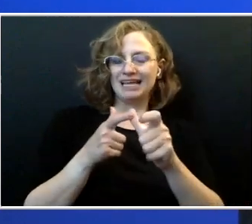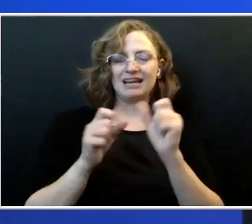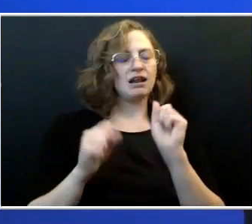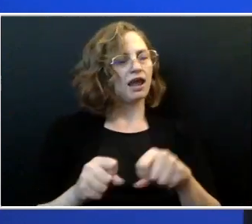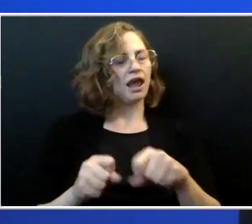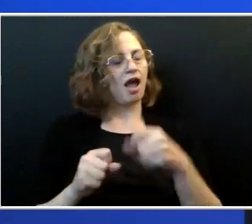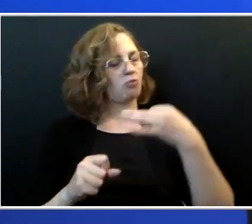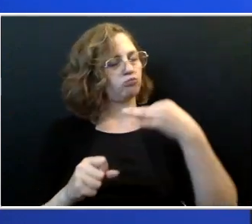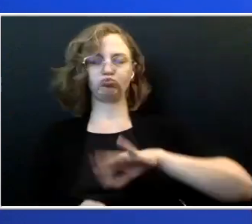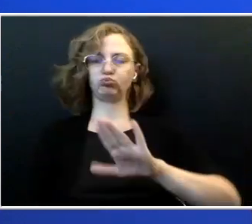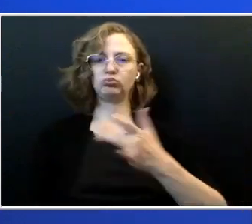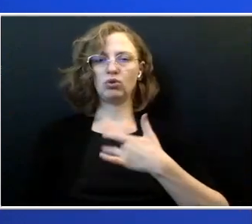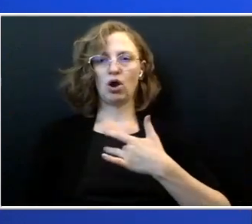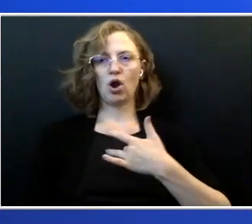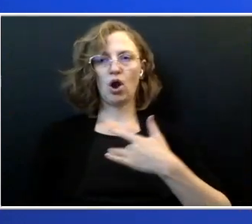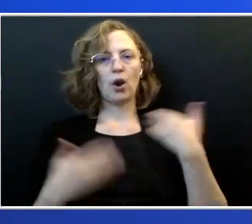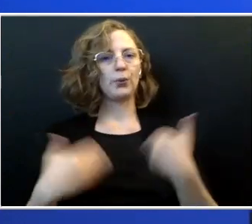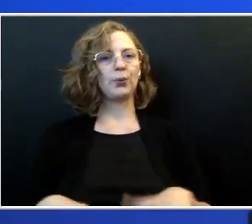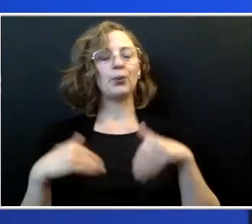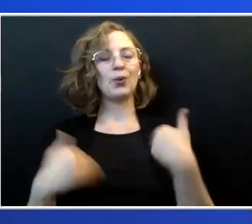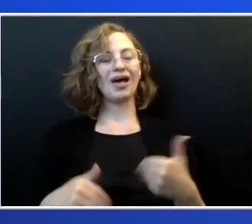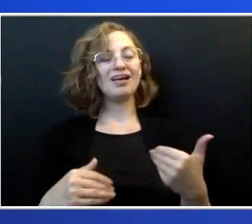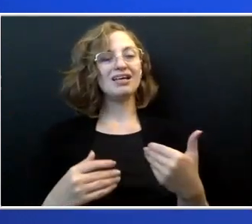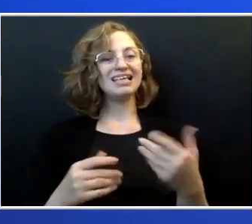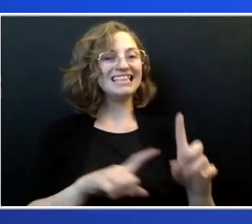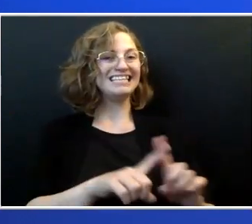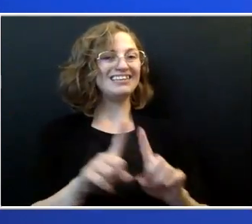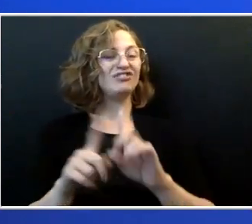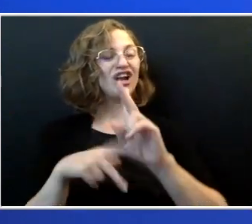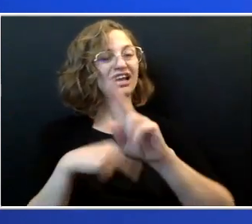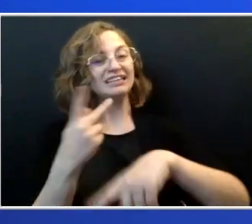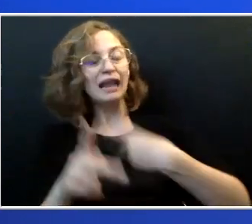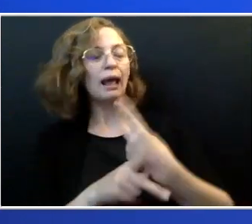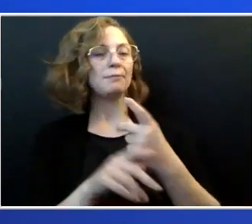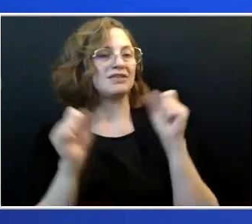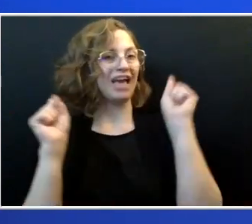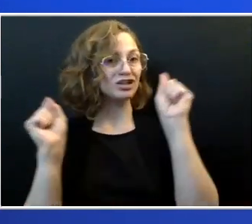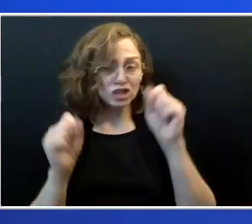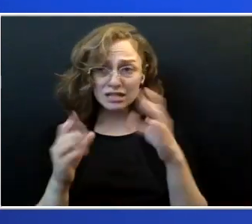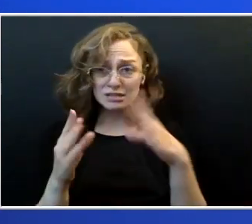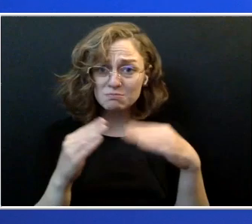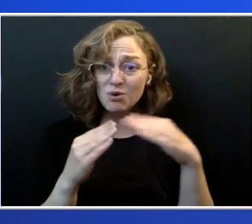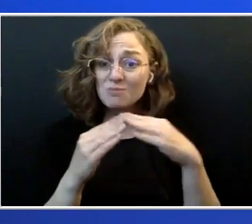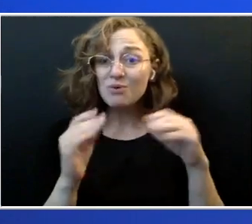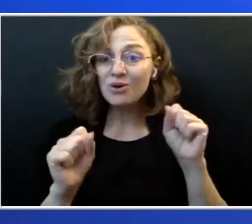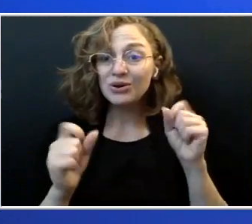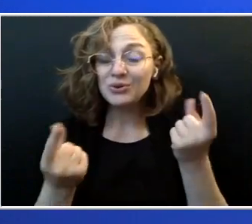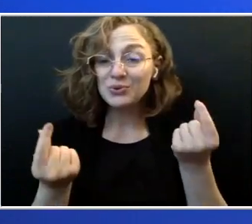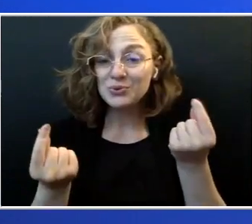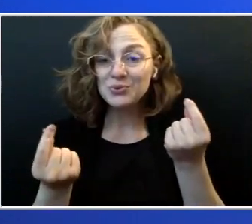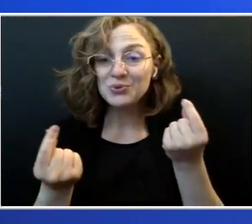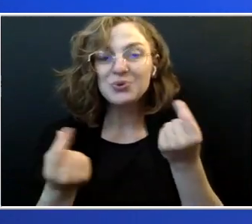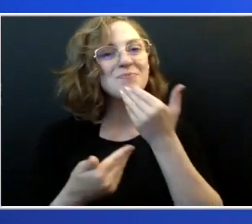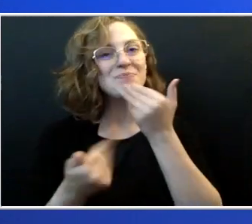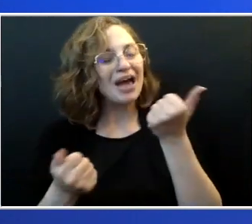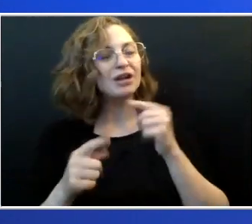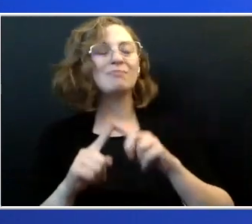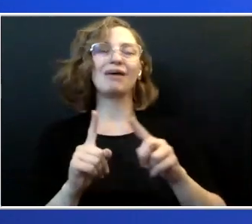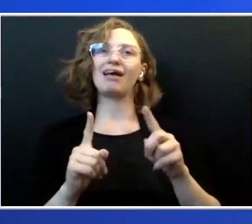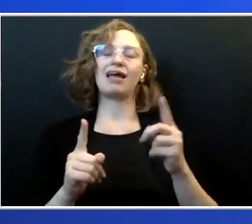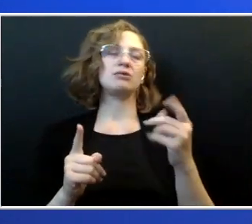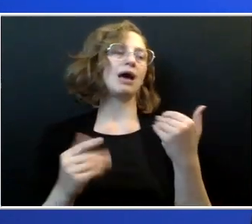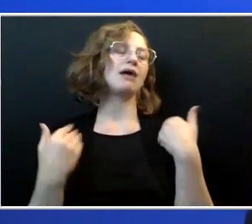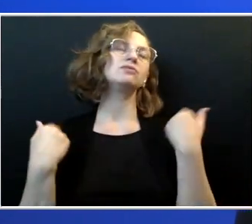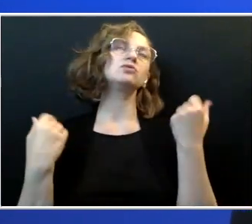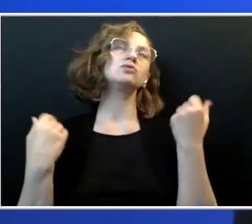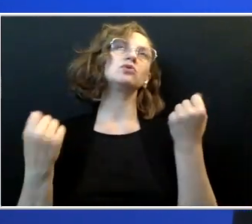different modalities, the more you can do, the better, but there are so many different things that you can do. Finding that thing that you enjoy, I think, really at the end of the day is going to be